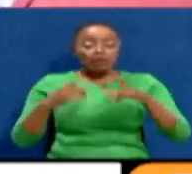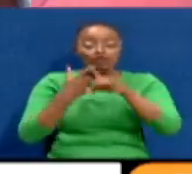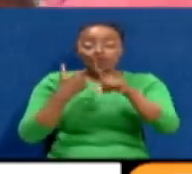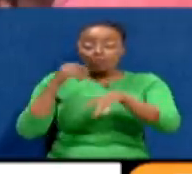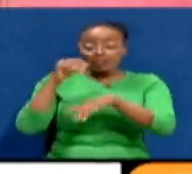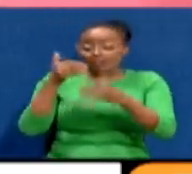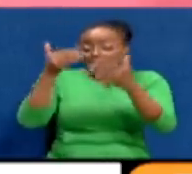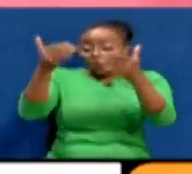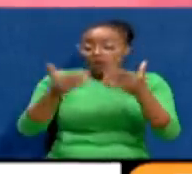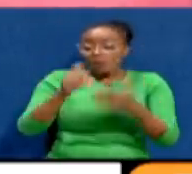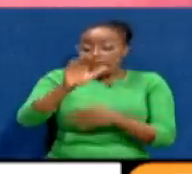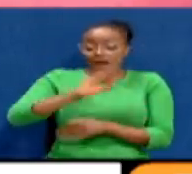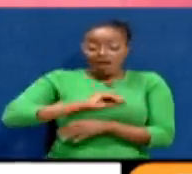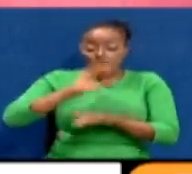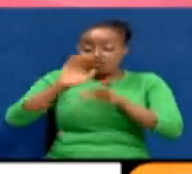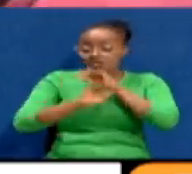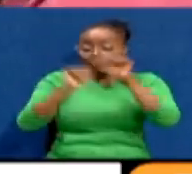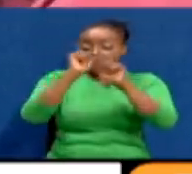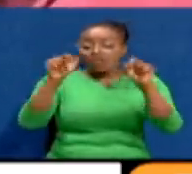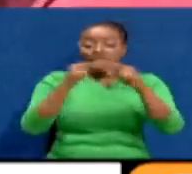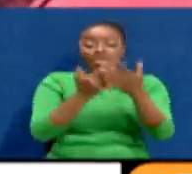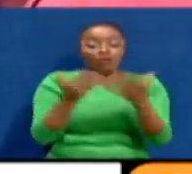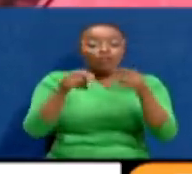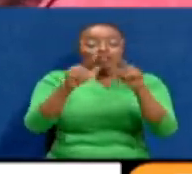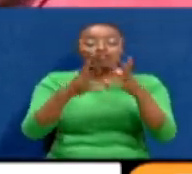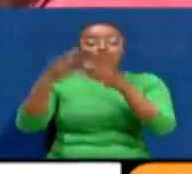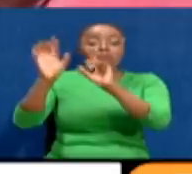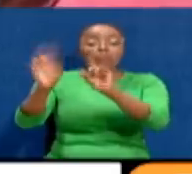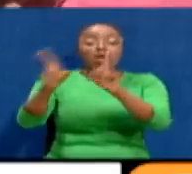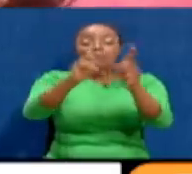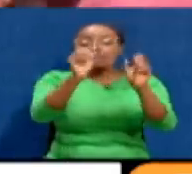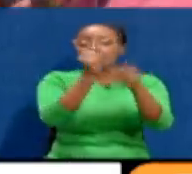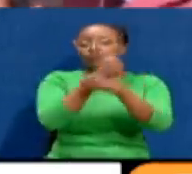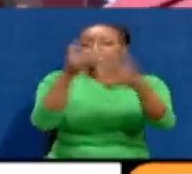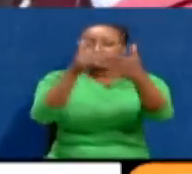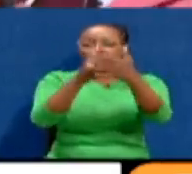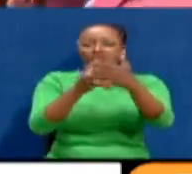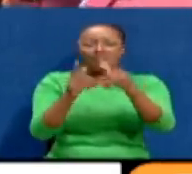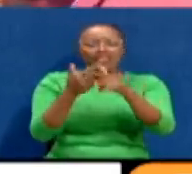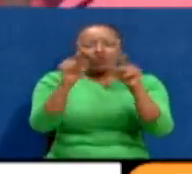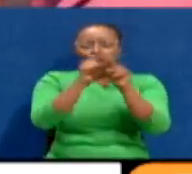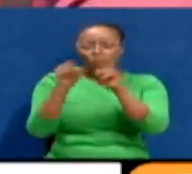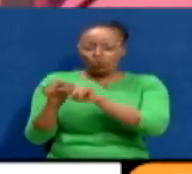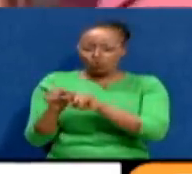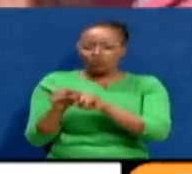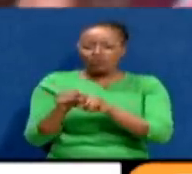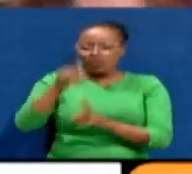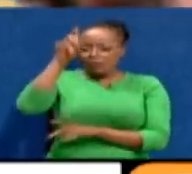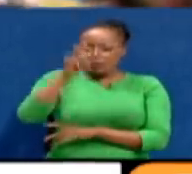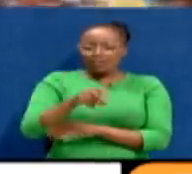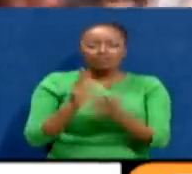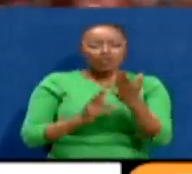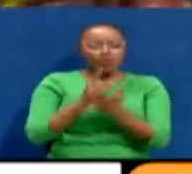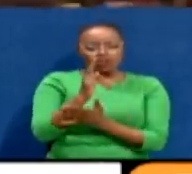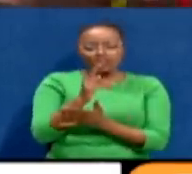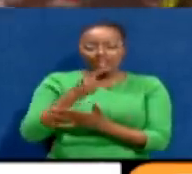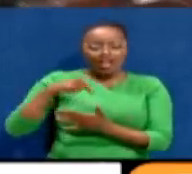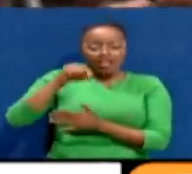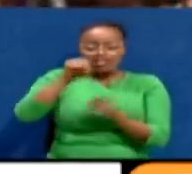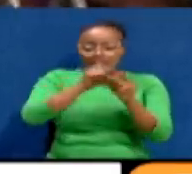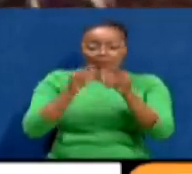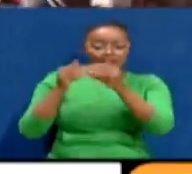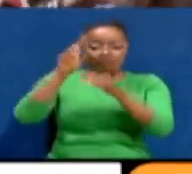receiving their own deputy president wherever he goes around the country. And I think, again, Waiguru, we must also be honest as